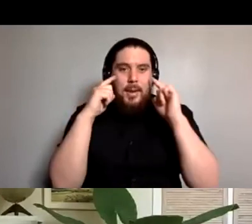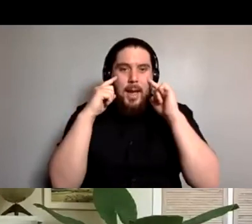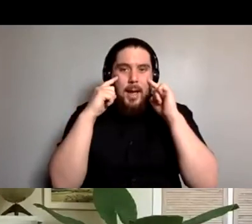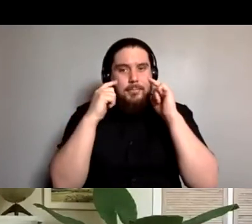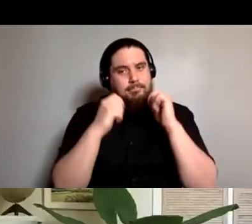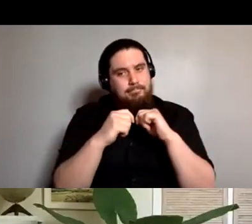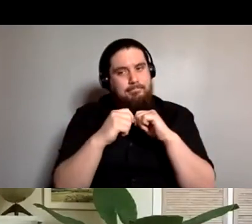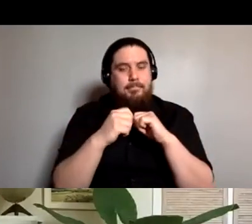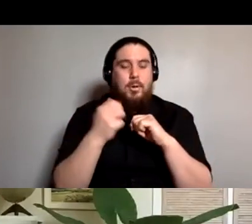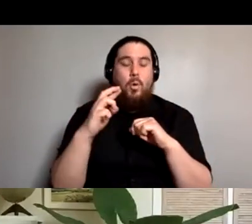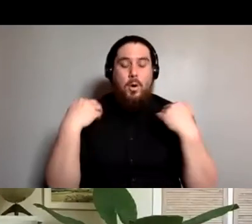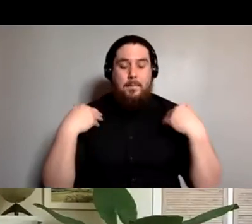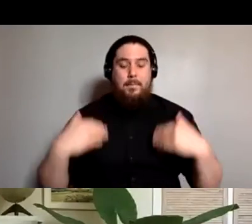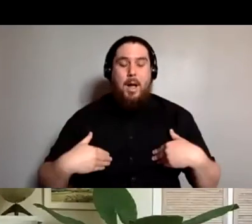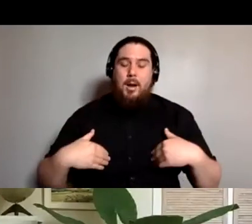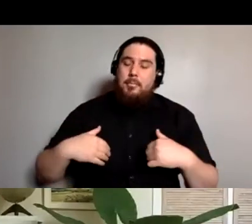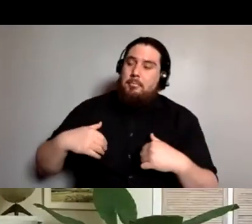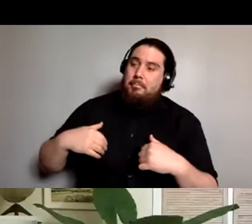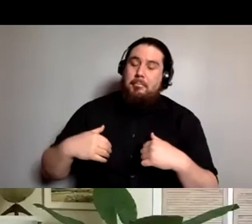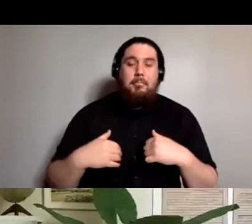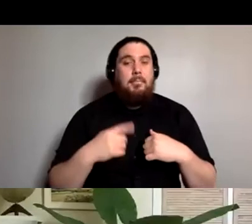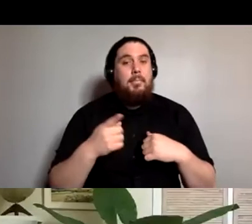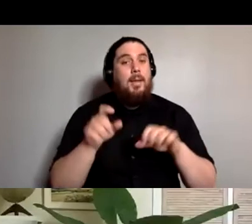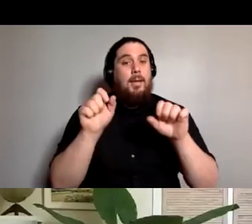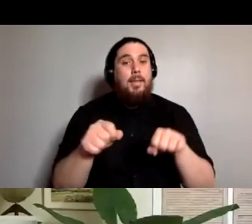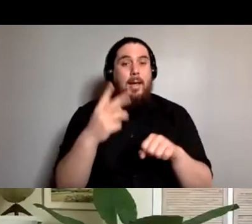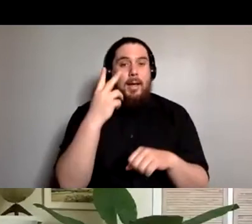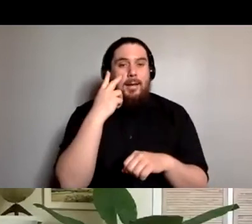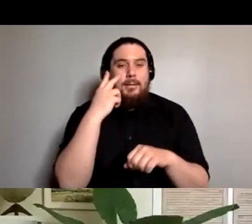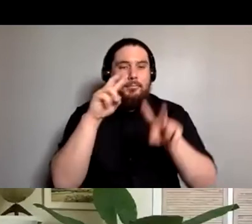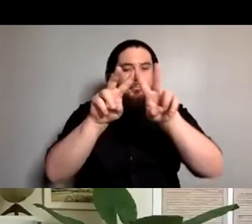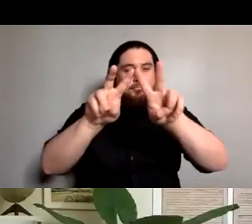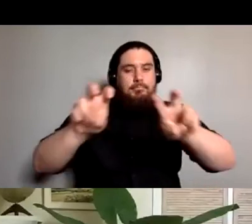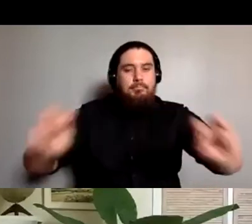the angle of the body. They can derive certain